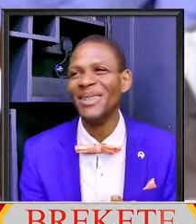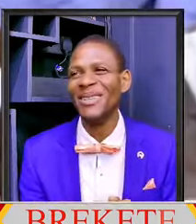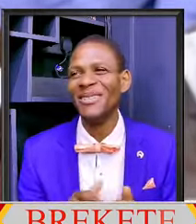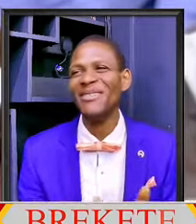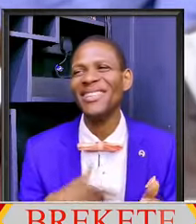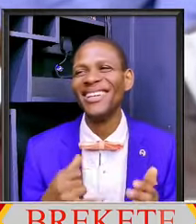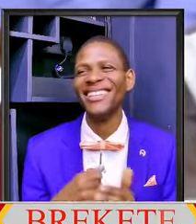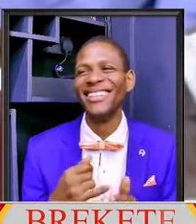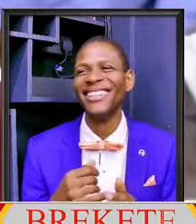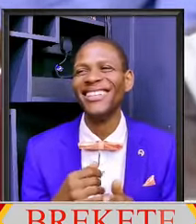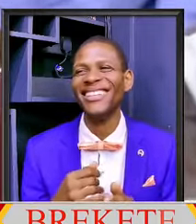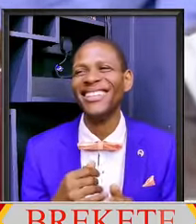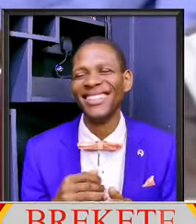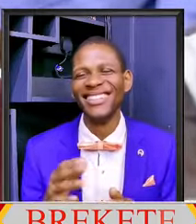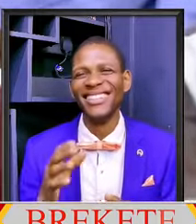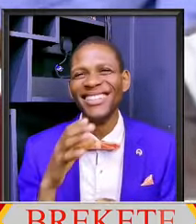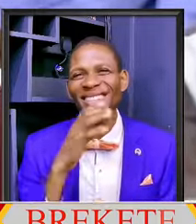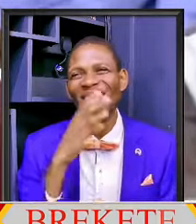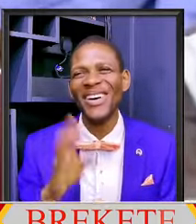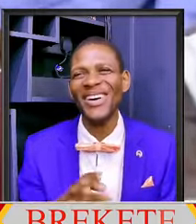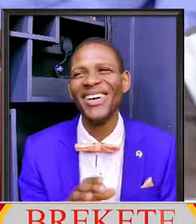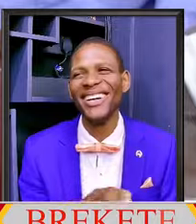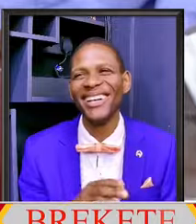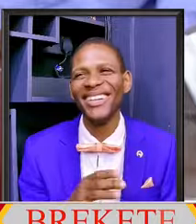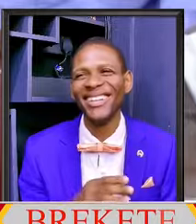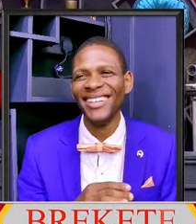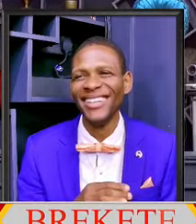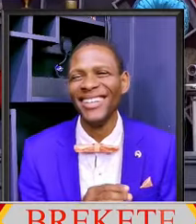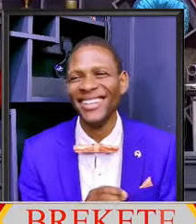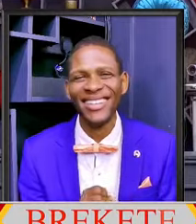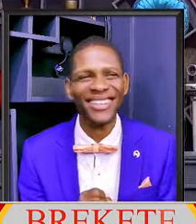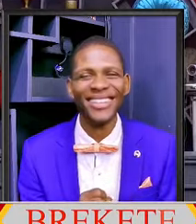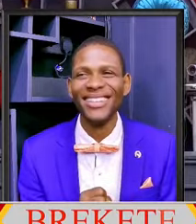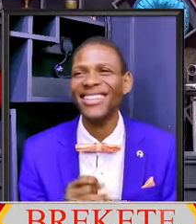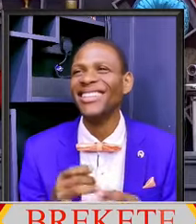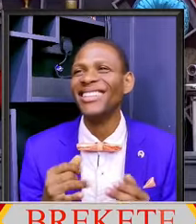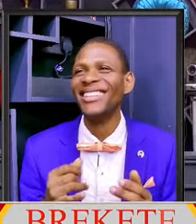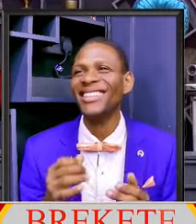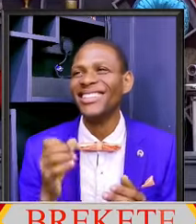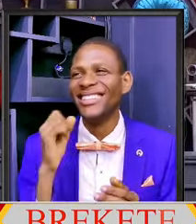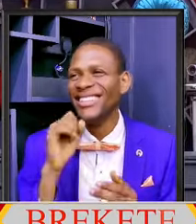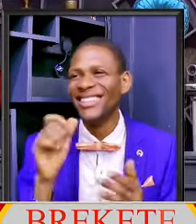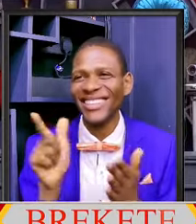Feel out for me. Is it hot? It's hot. Ah! Na lawyer hit you.